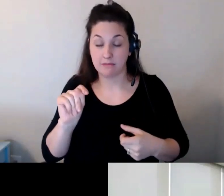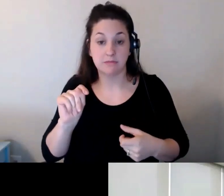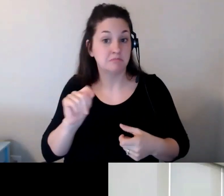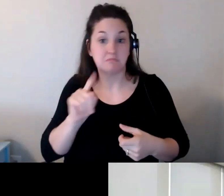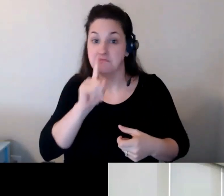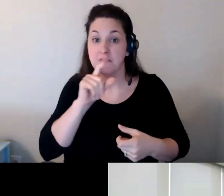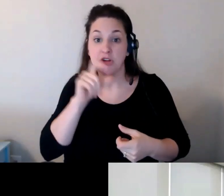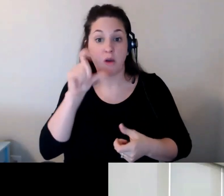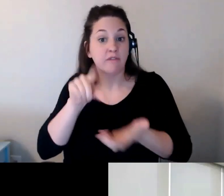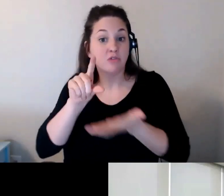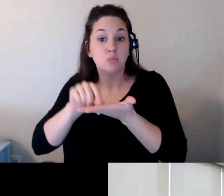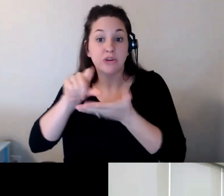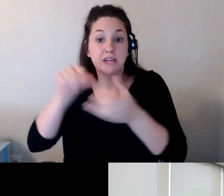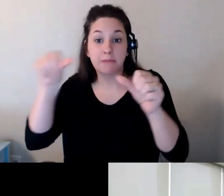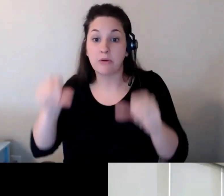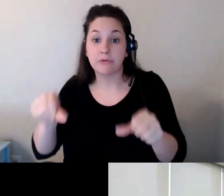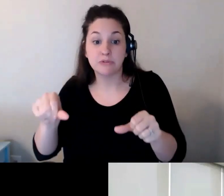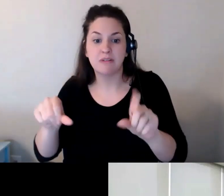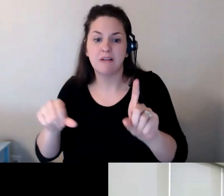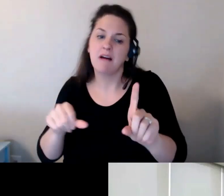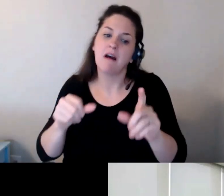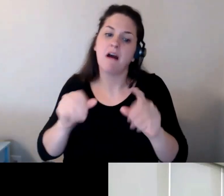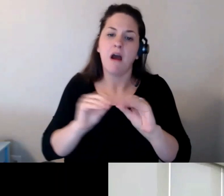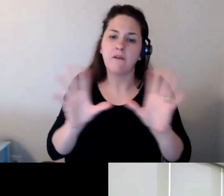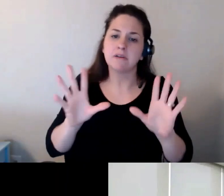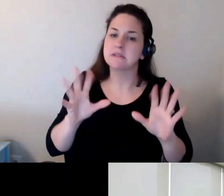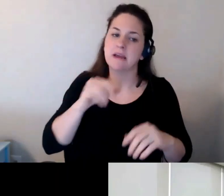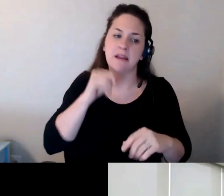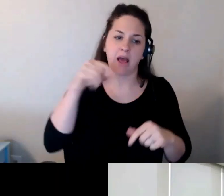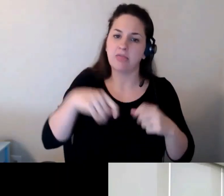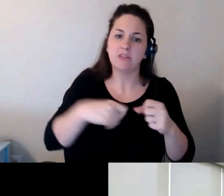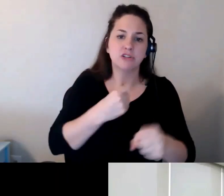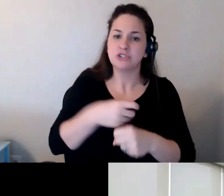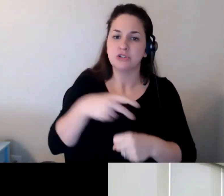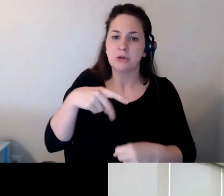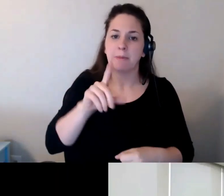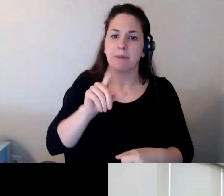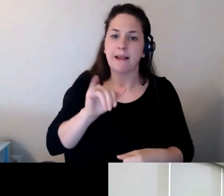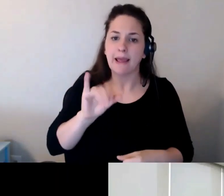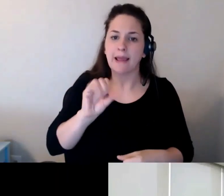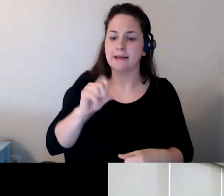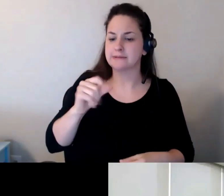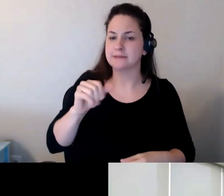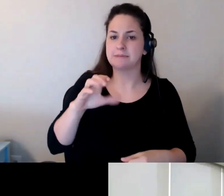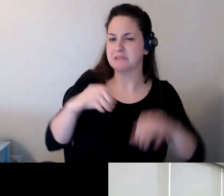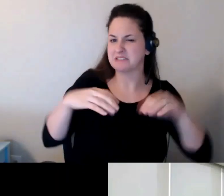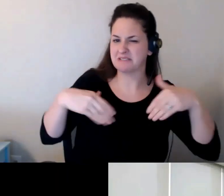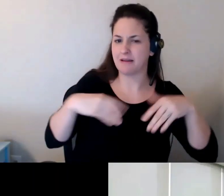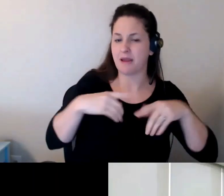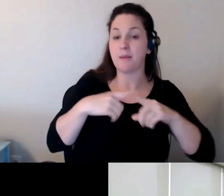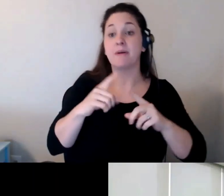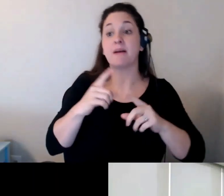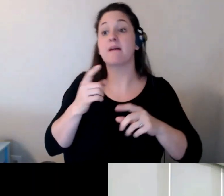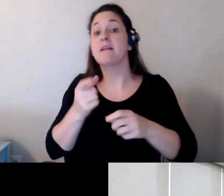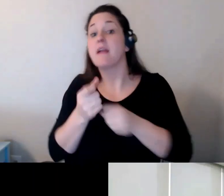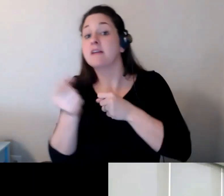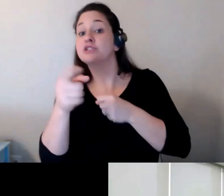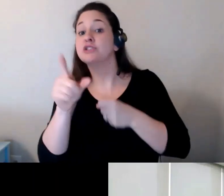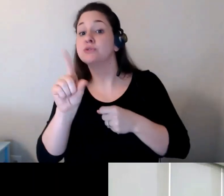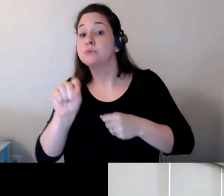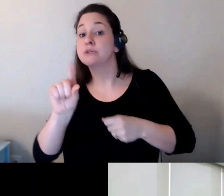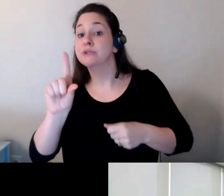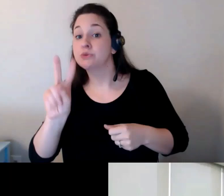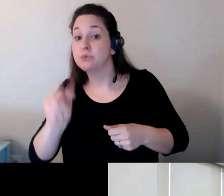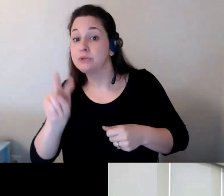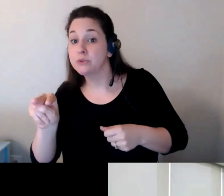a poster. Now, obviously, we're not place-based this year, but as we move towards 2022 and beyond, we will be moving